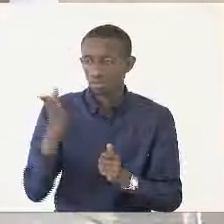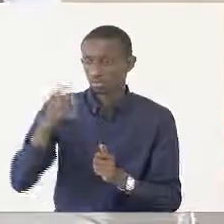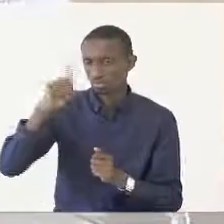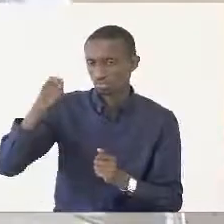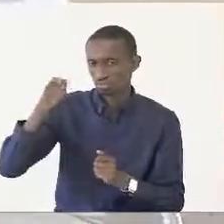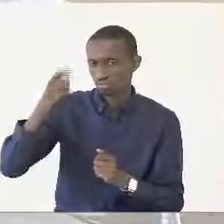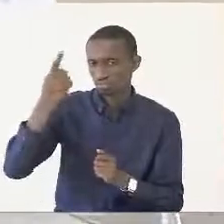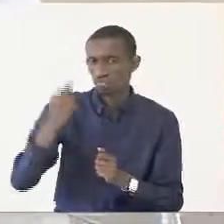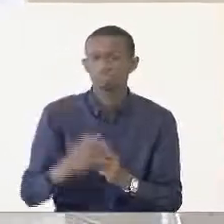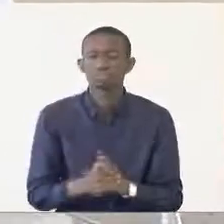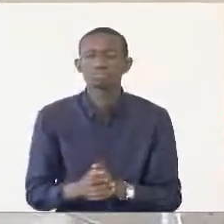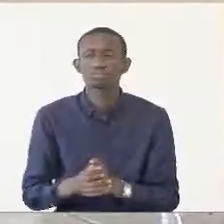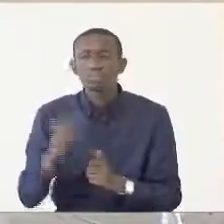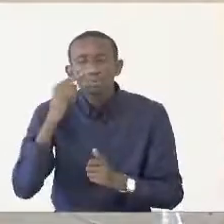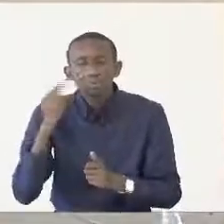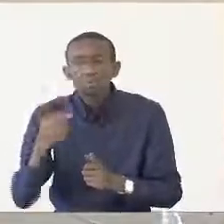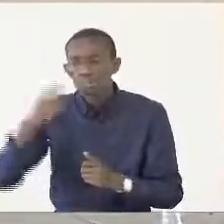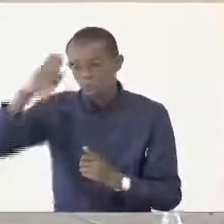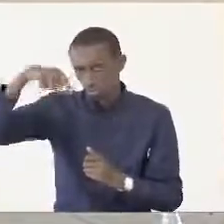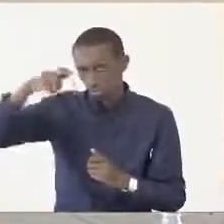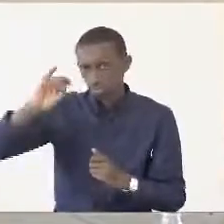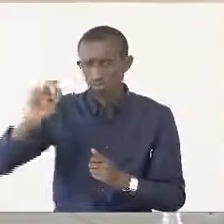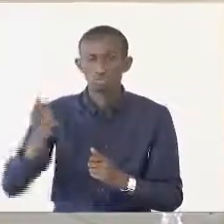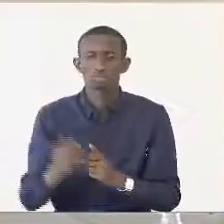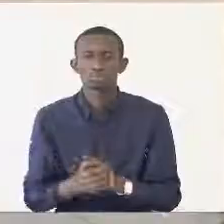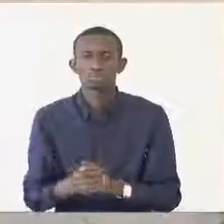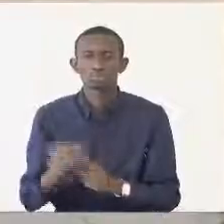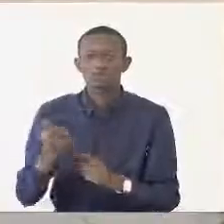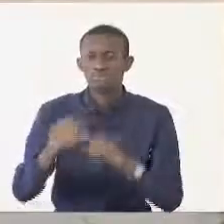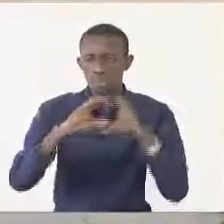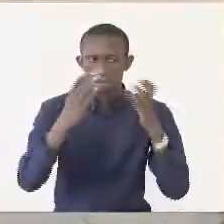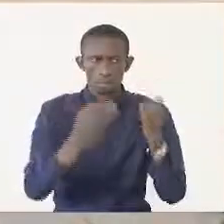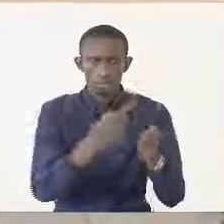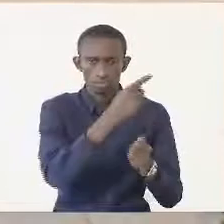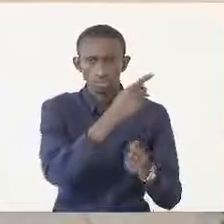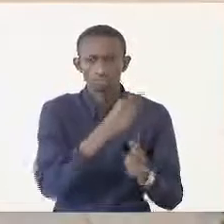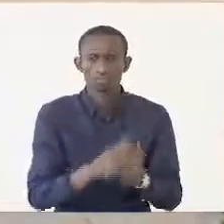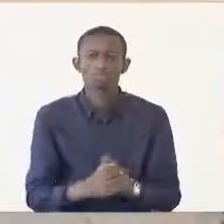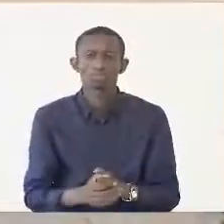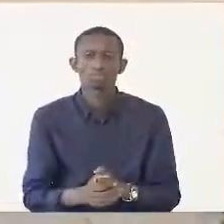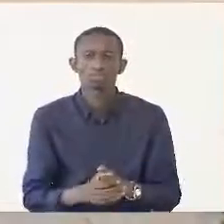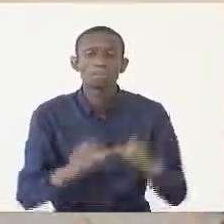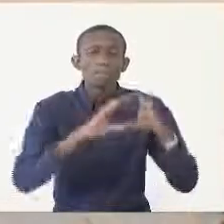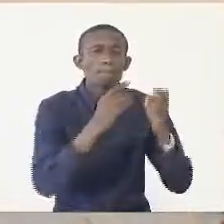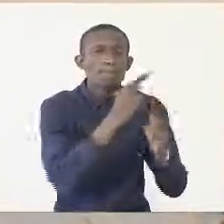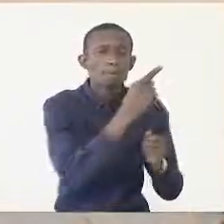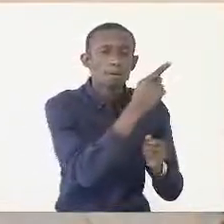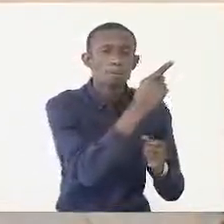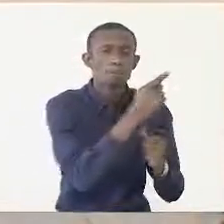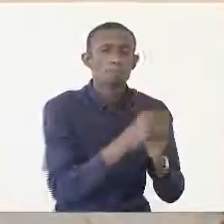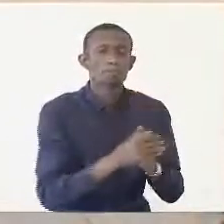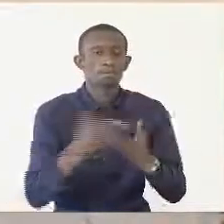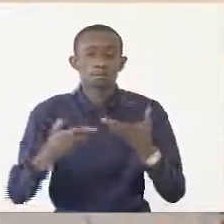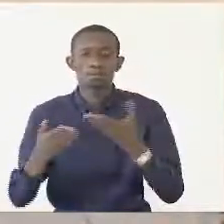proceed to another equation, so we have this one here. So along, this was a